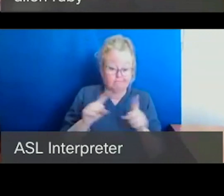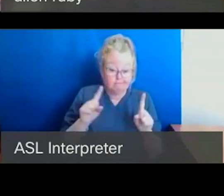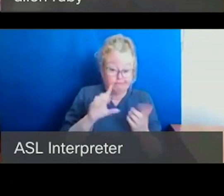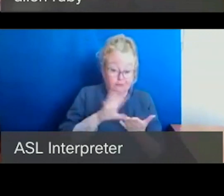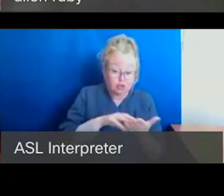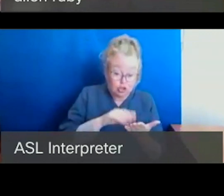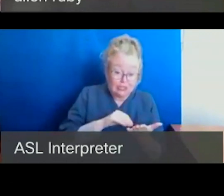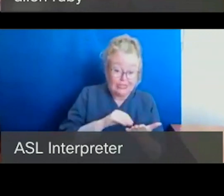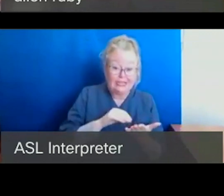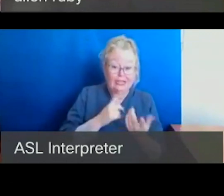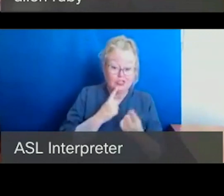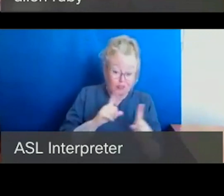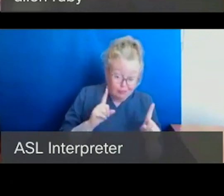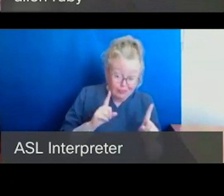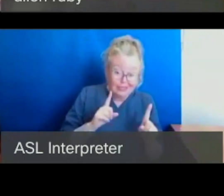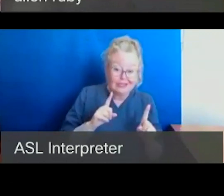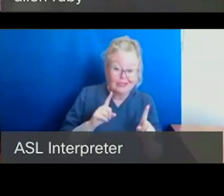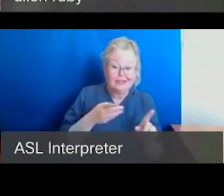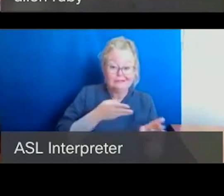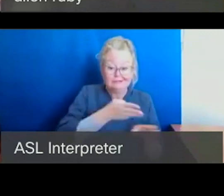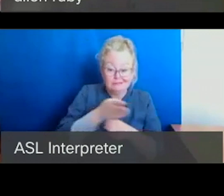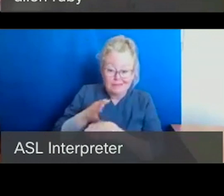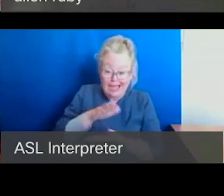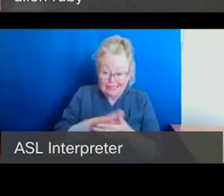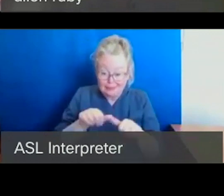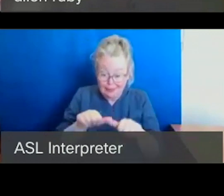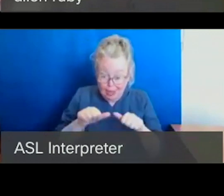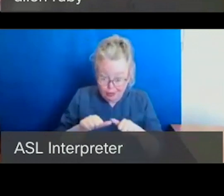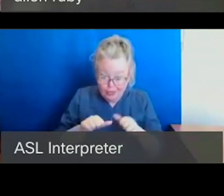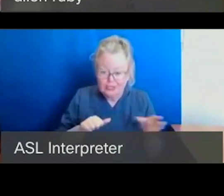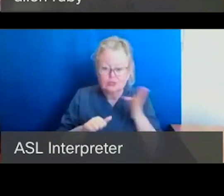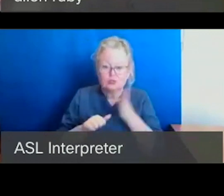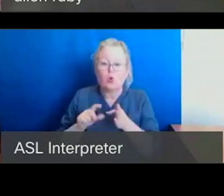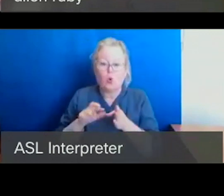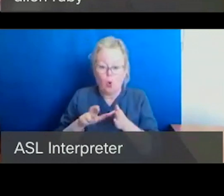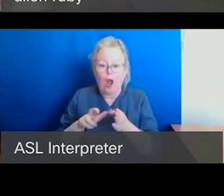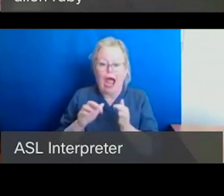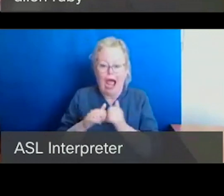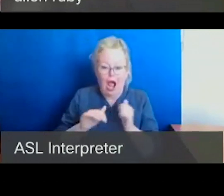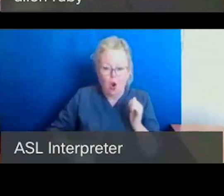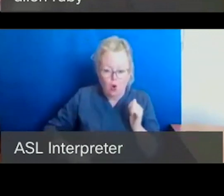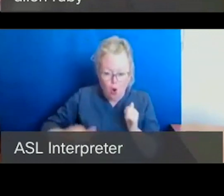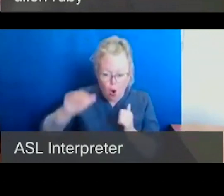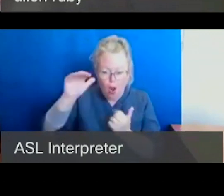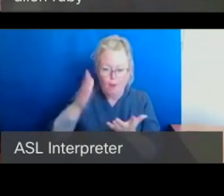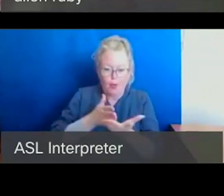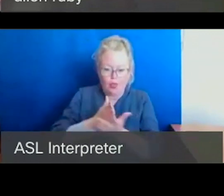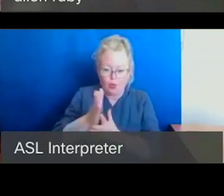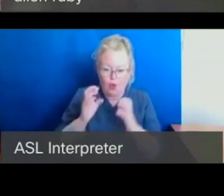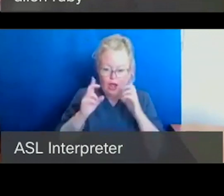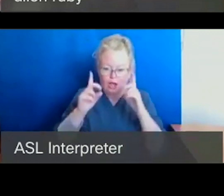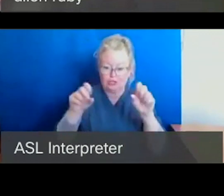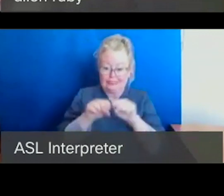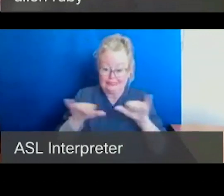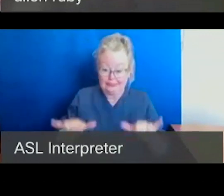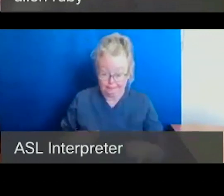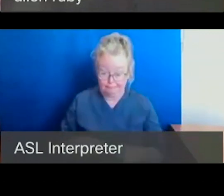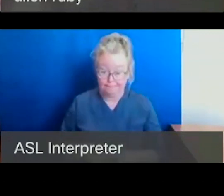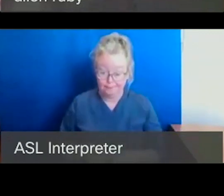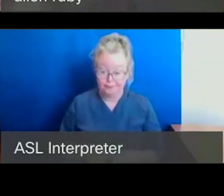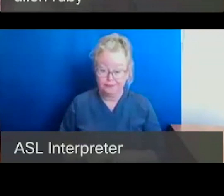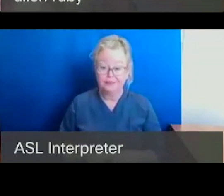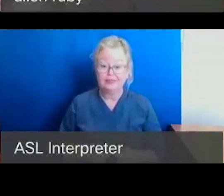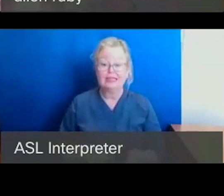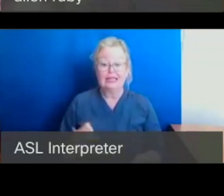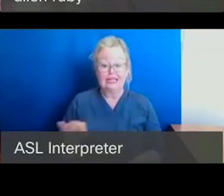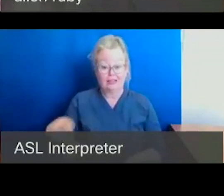in academic content areas, also as progression through the education system. In addition, if the SDA is